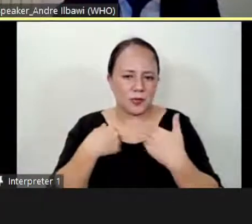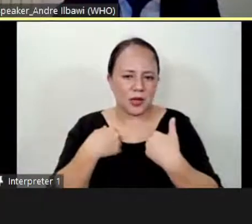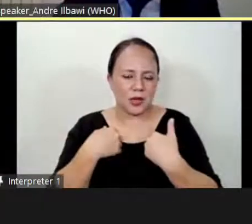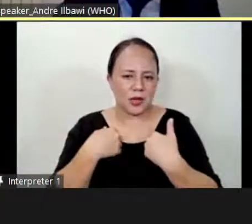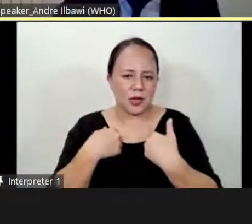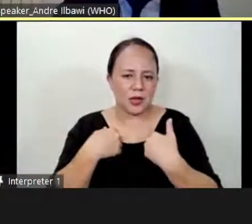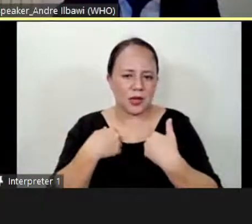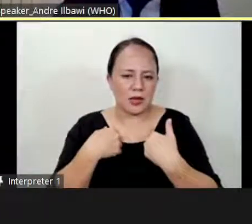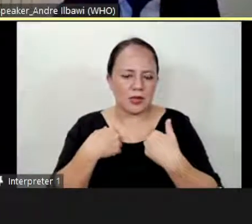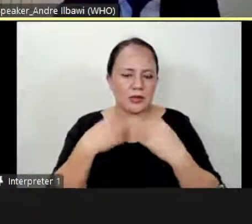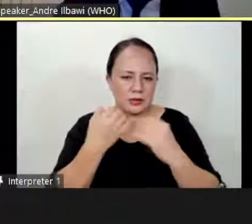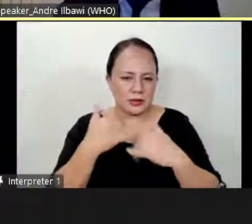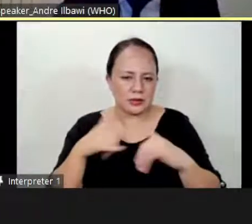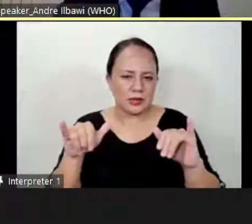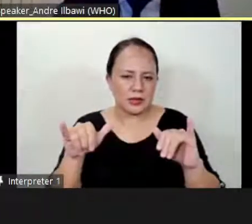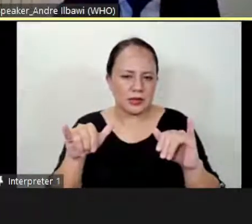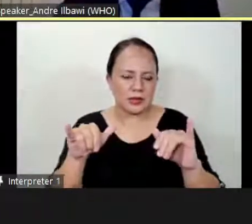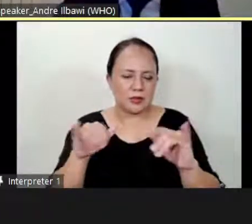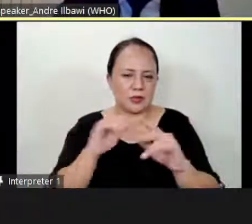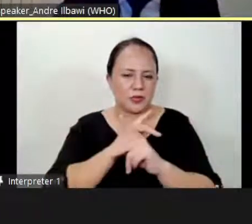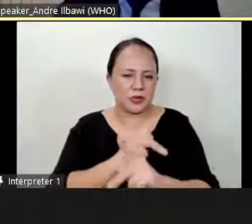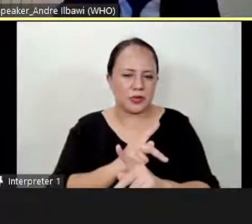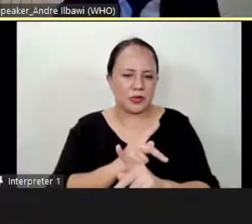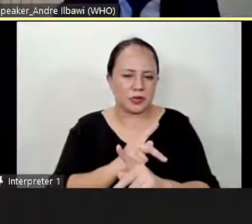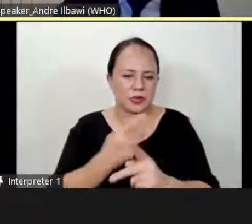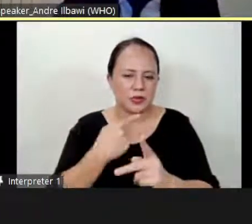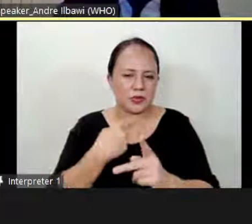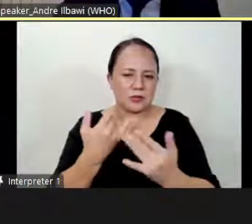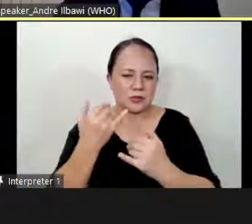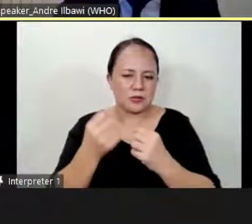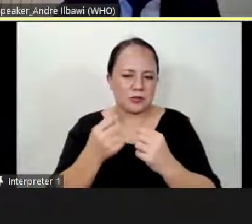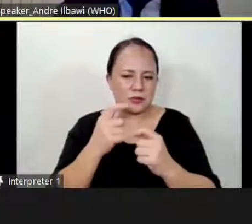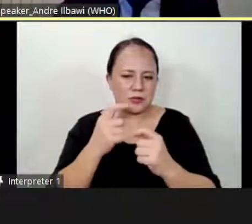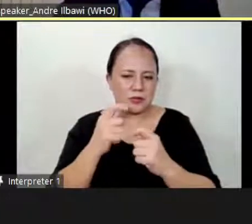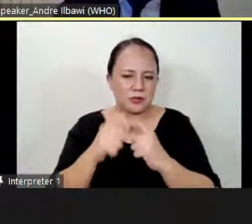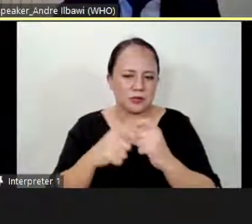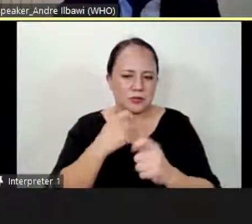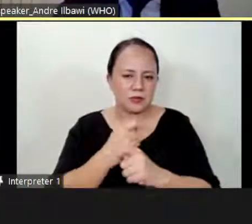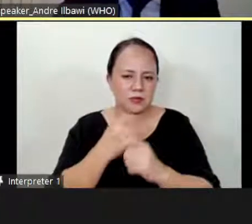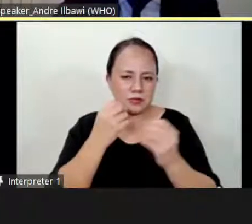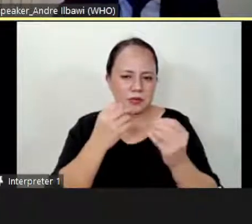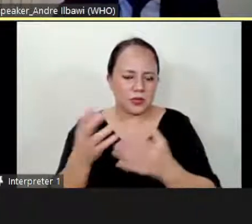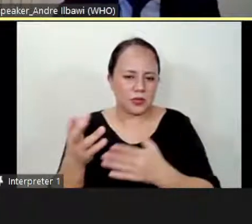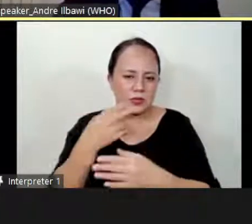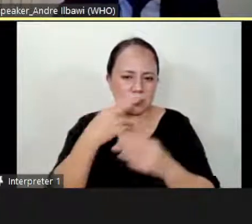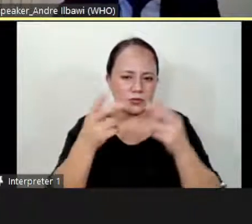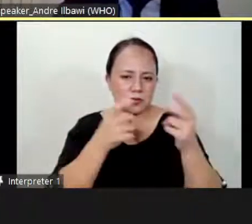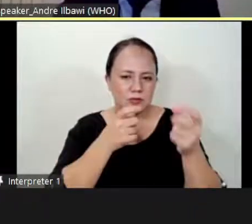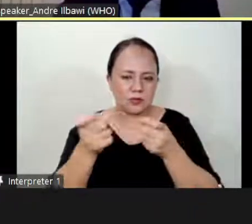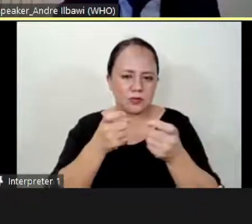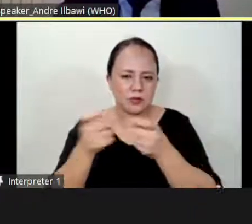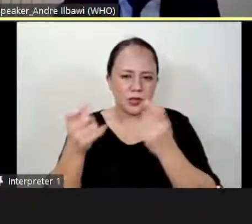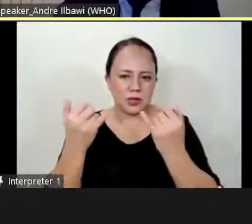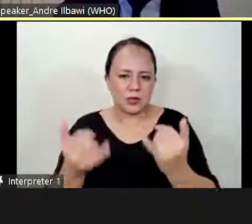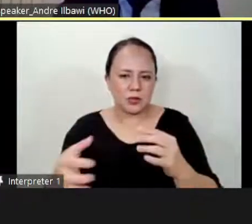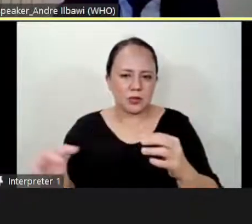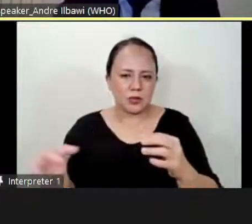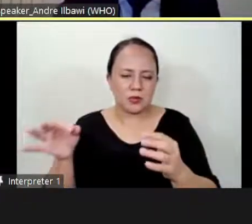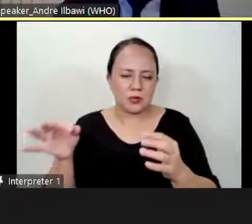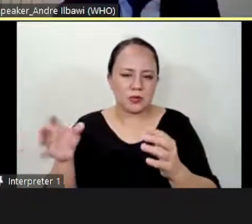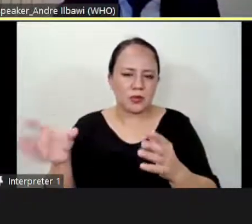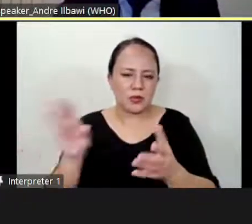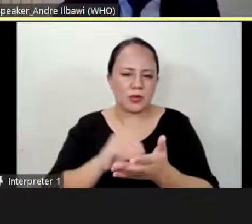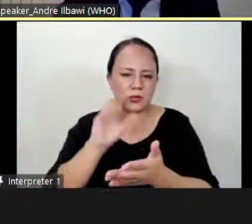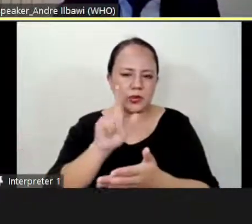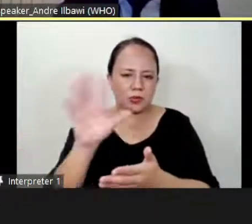focus still on prevention, even in the near term. By improving tobacco control, which currently contributes to about